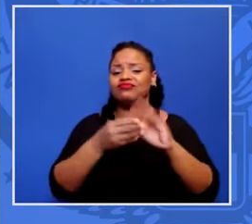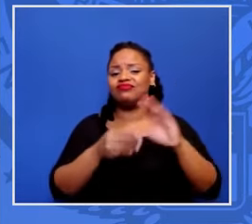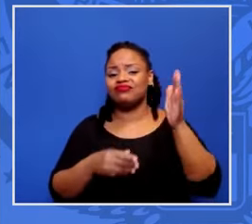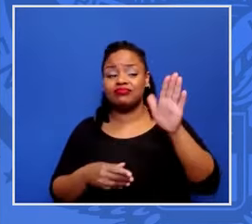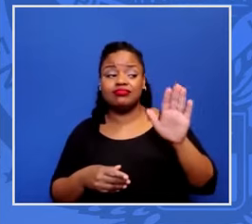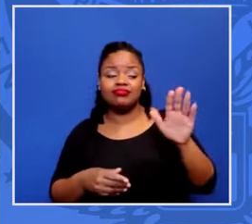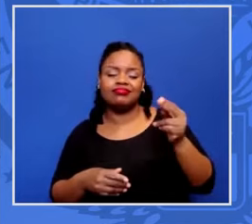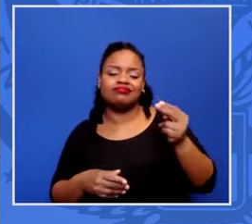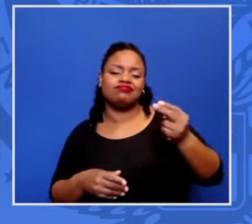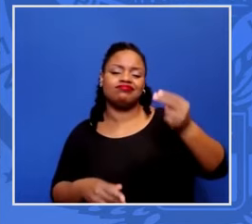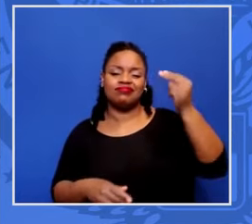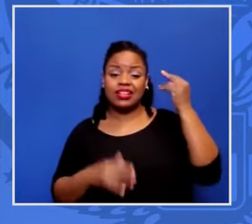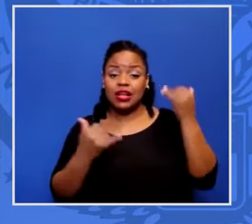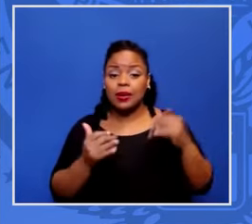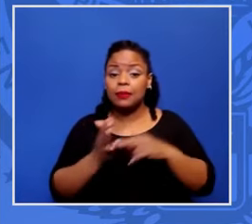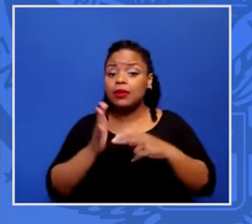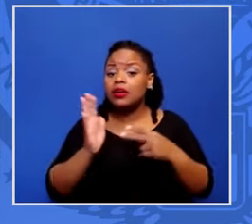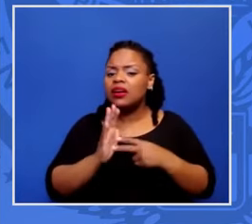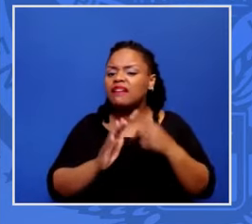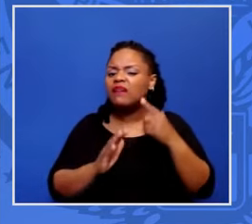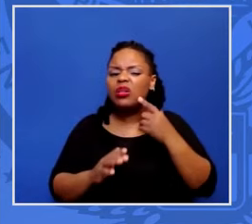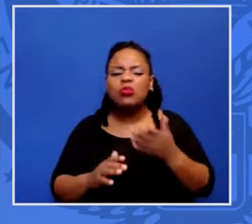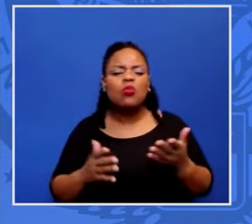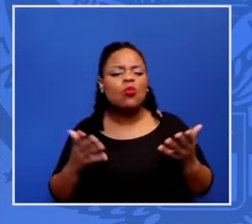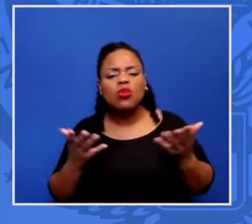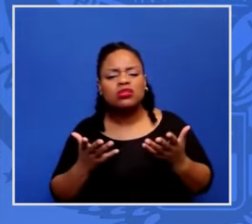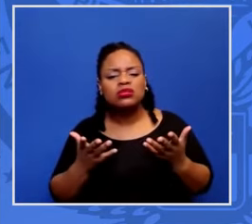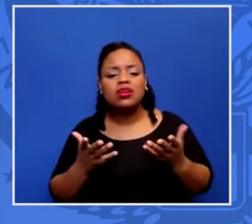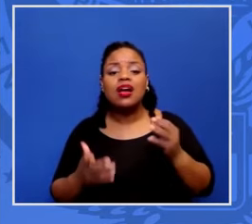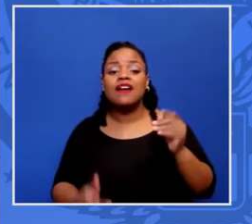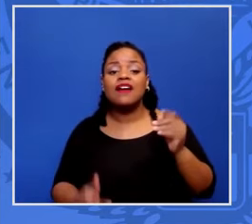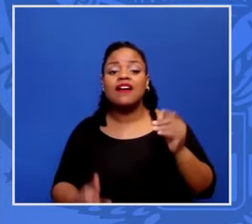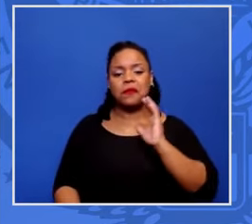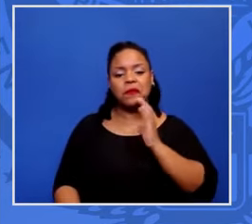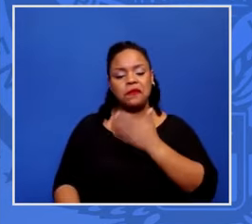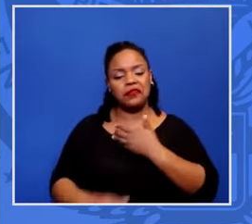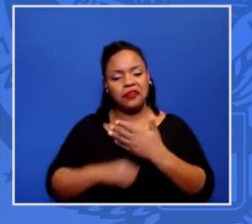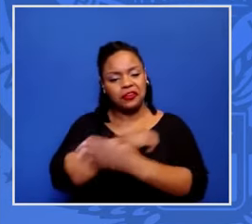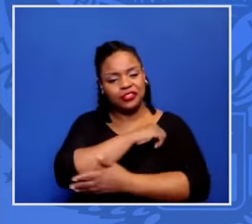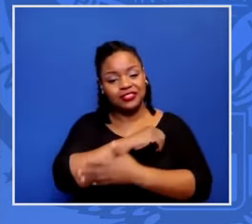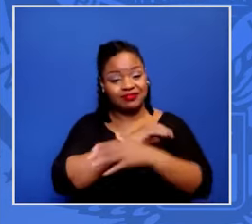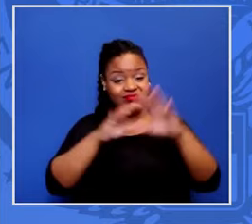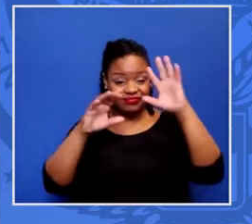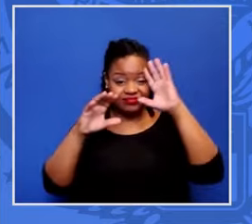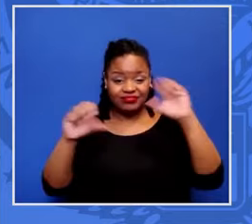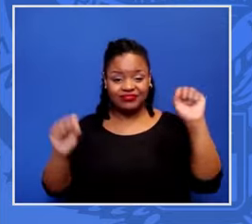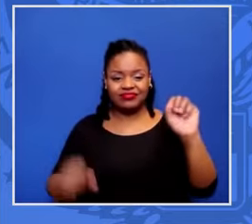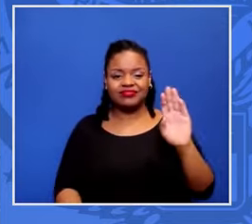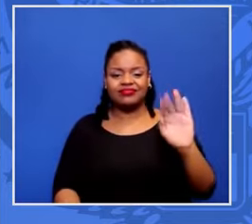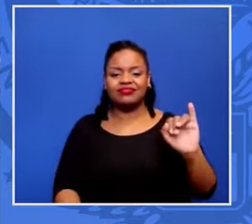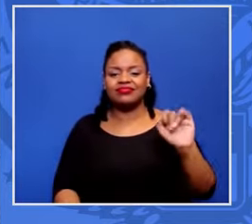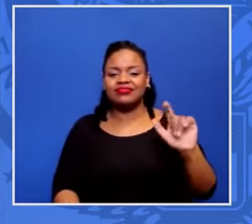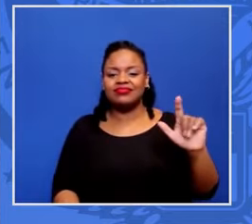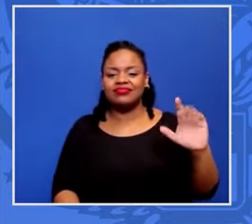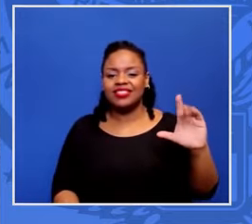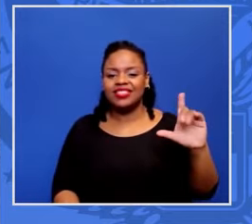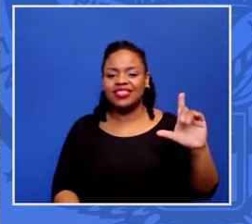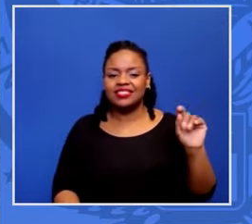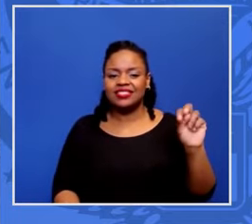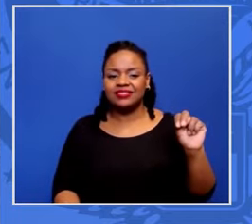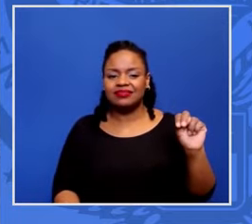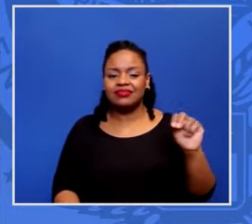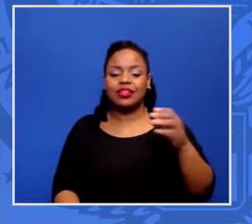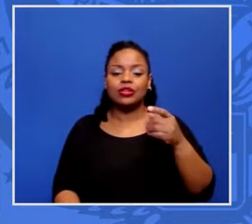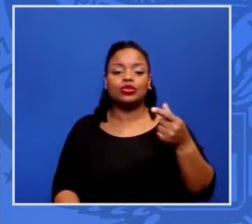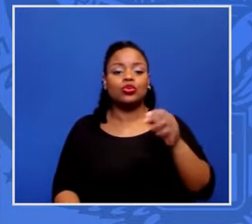great country. Here are Presidents Bill Clinton, George Bush, and Barack Obama. Well, good